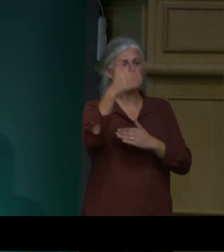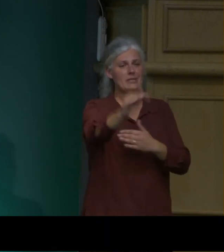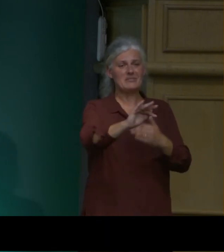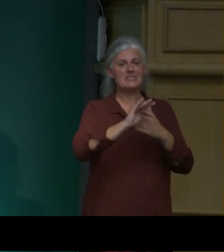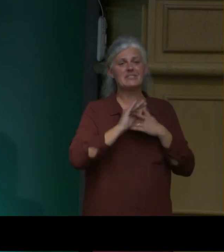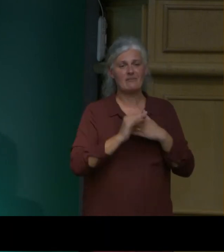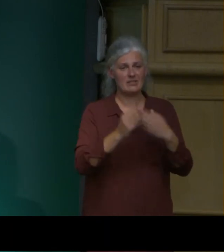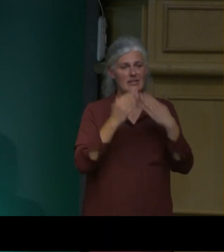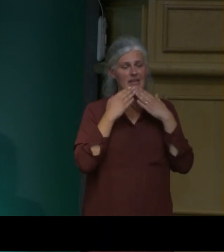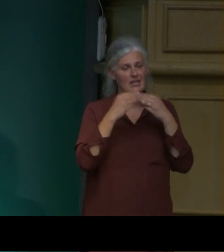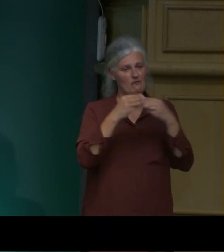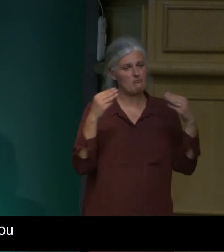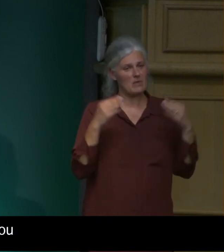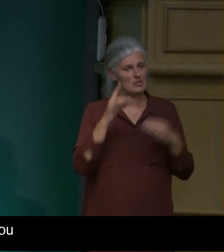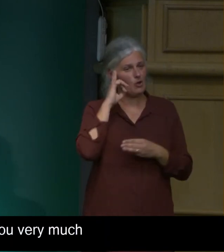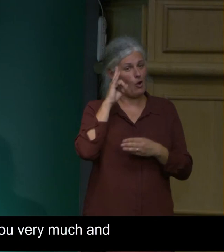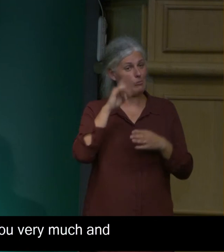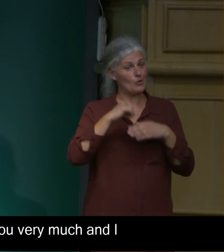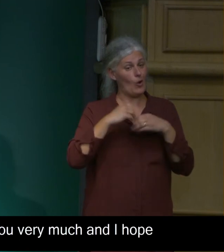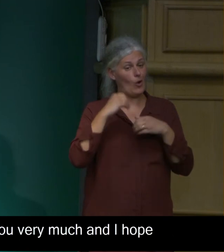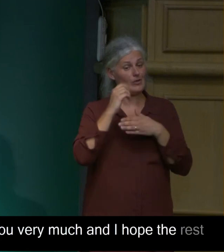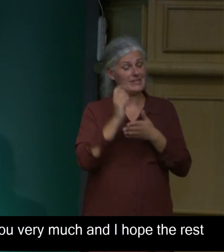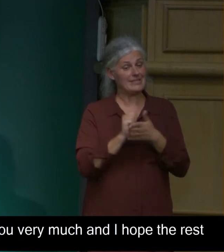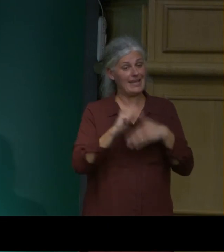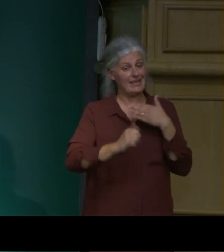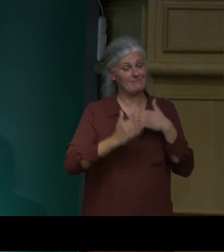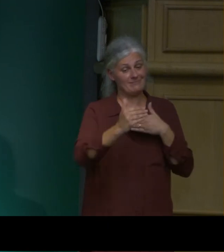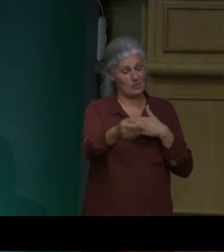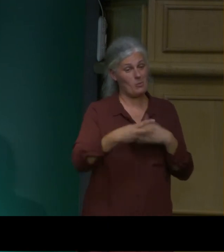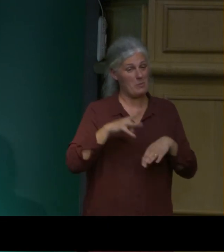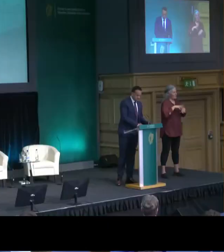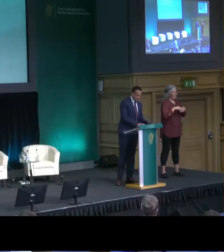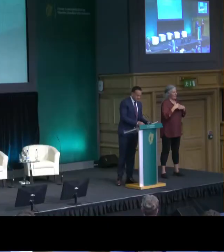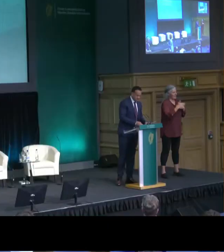thank you very much and hope the rest of the day goes very well